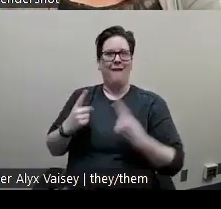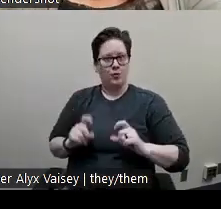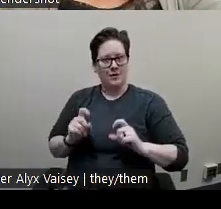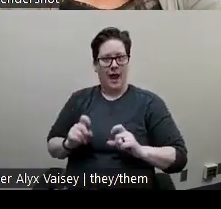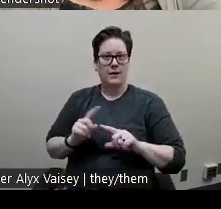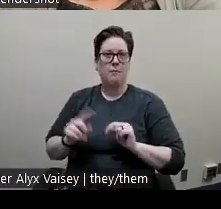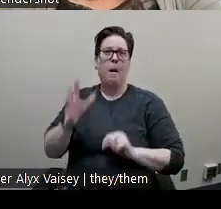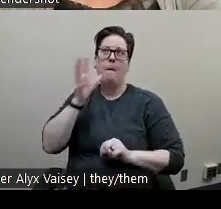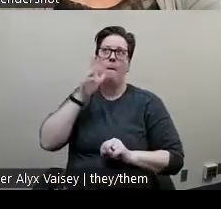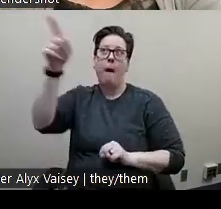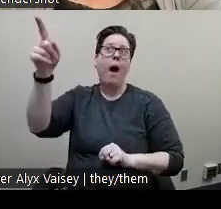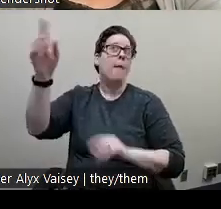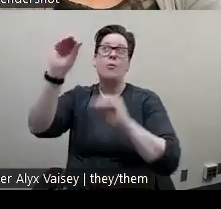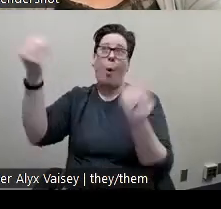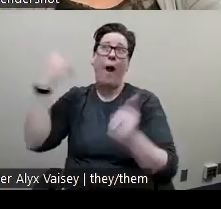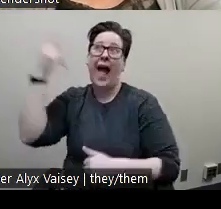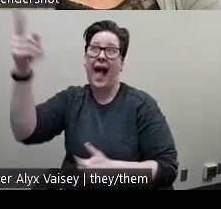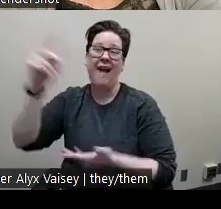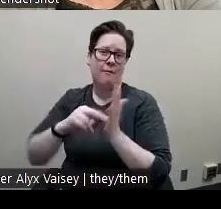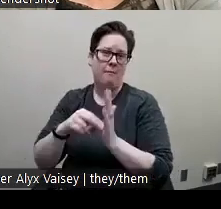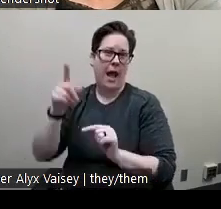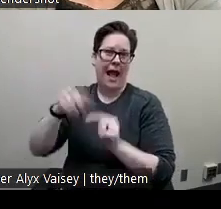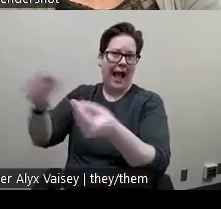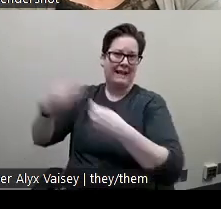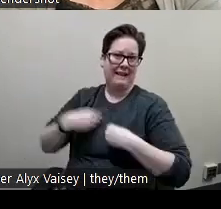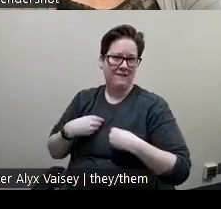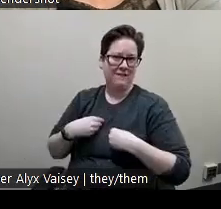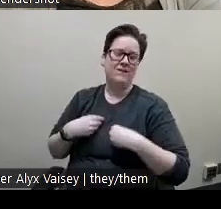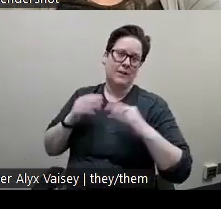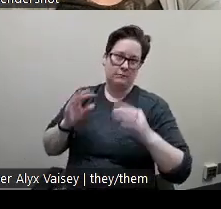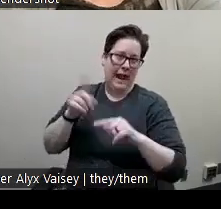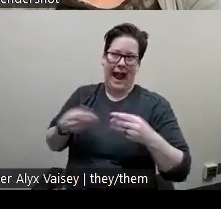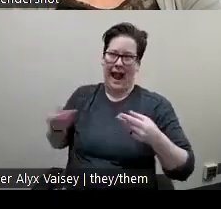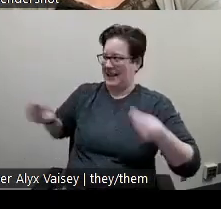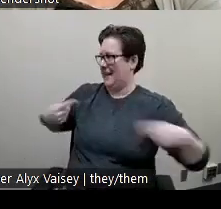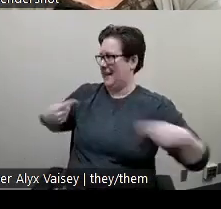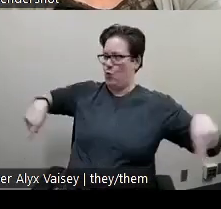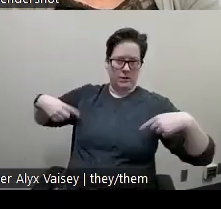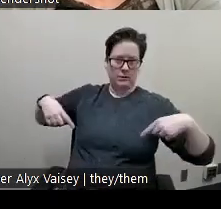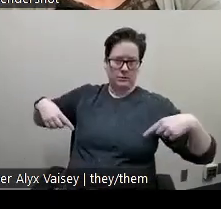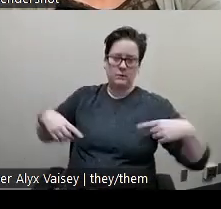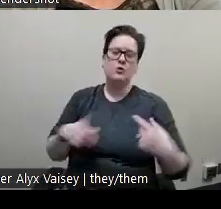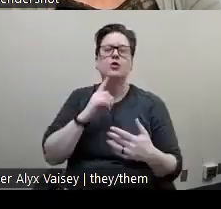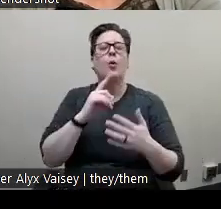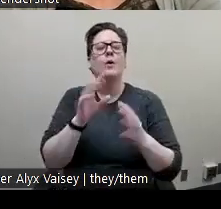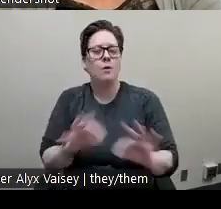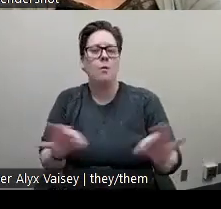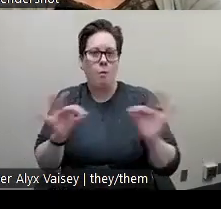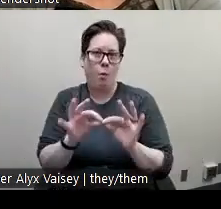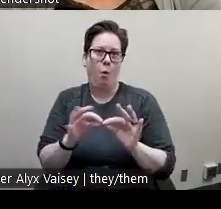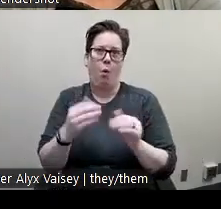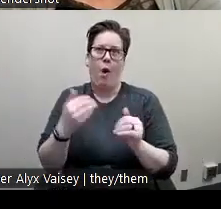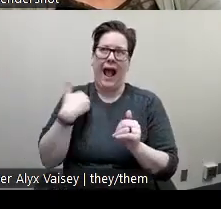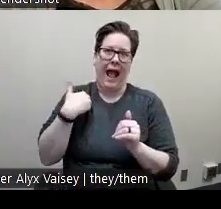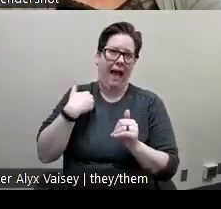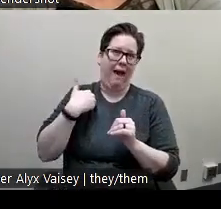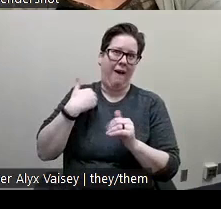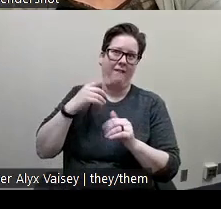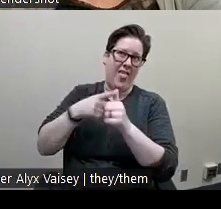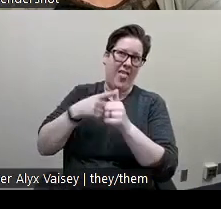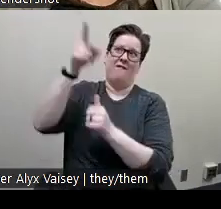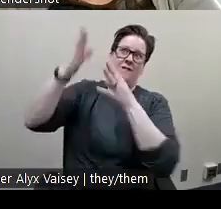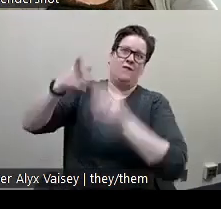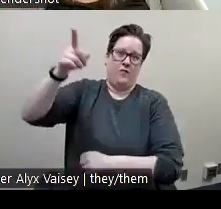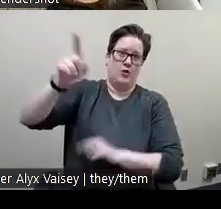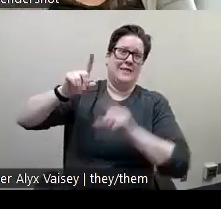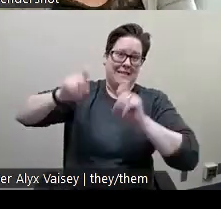inherit something from her. So it's really helpful to try to have as informative testing as possible. If it's possible, we try to do